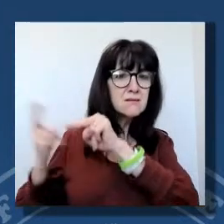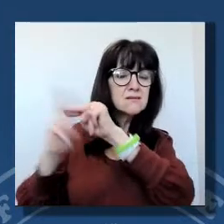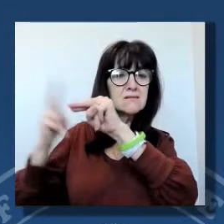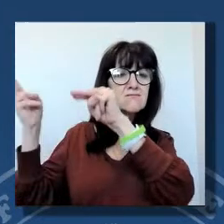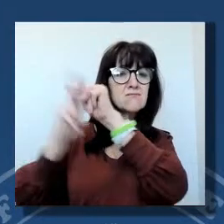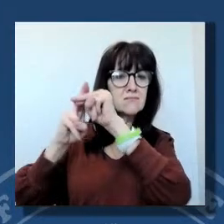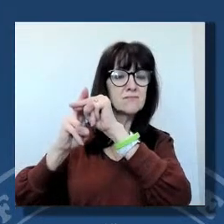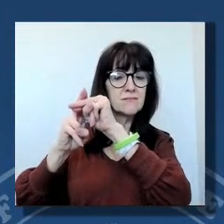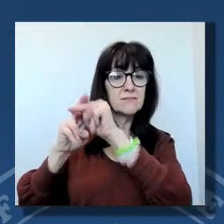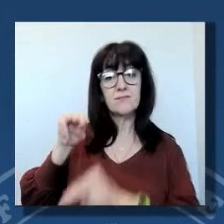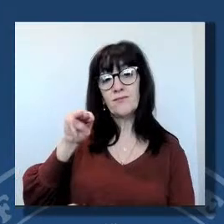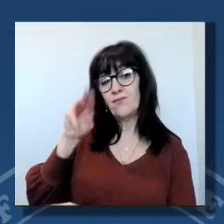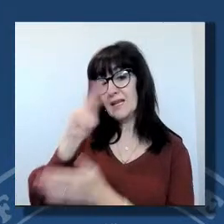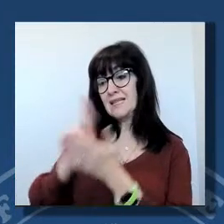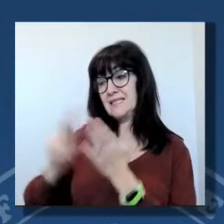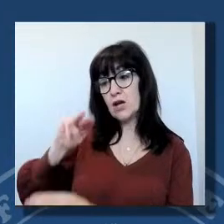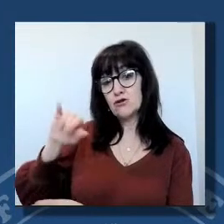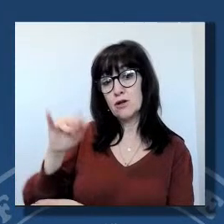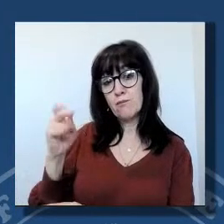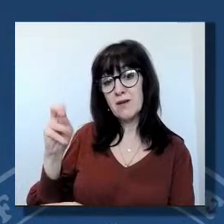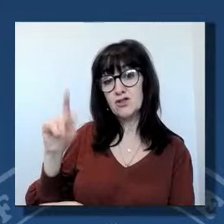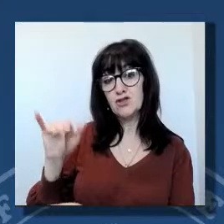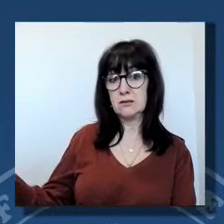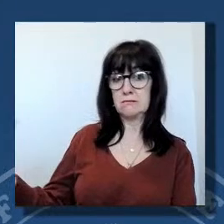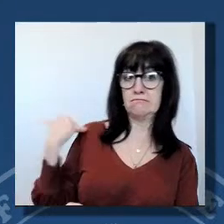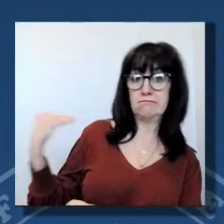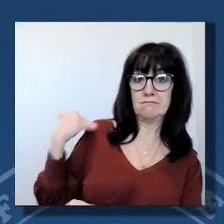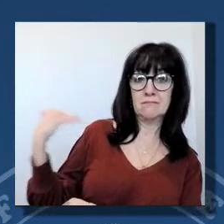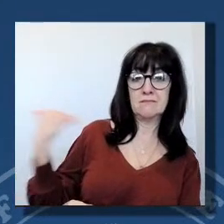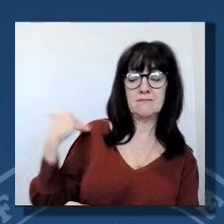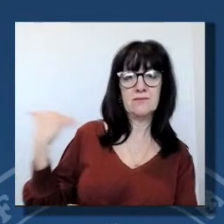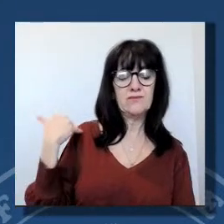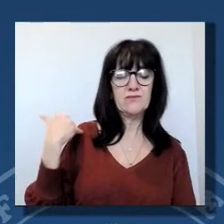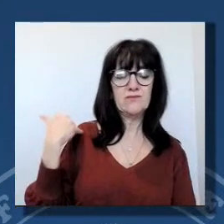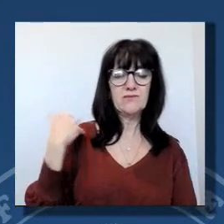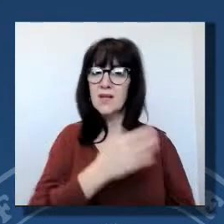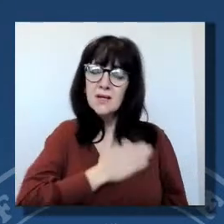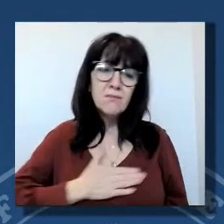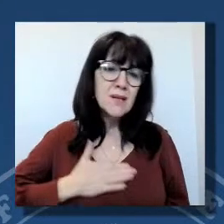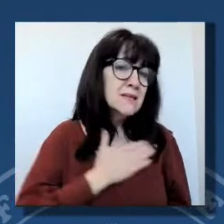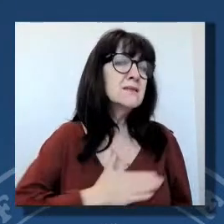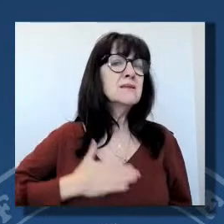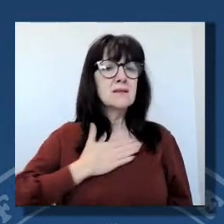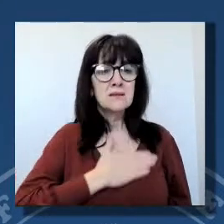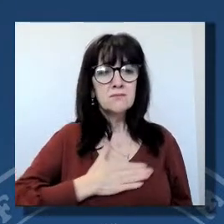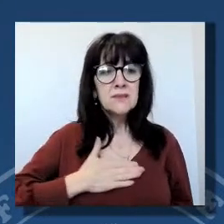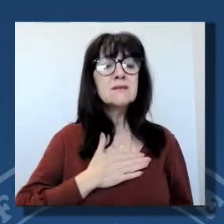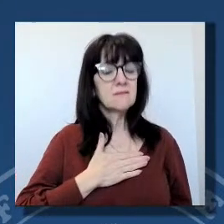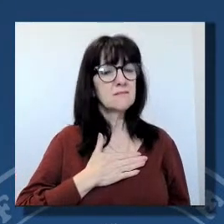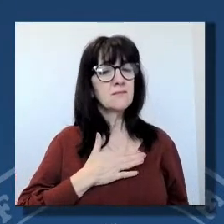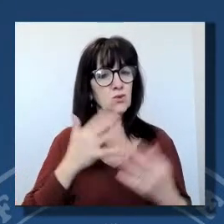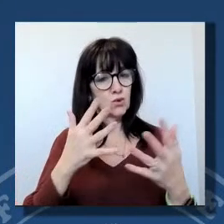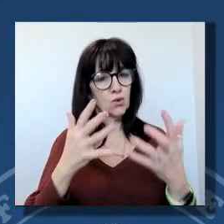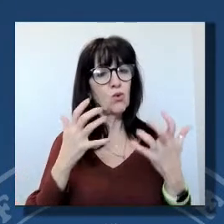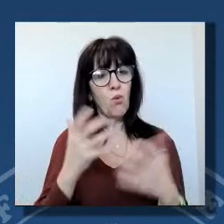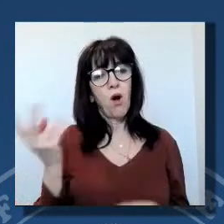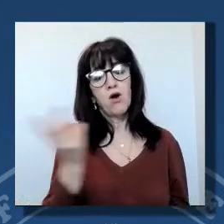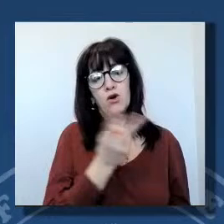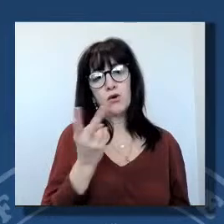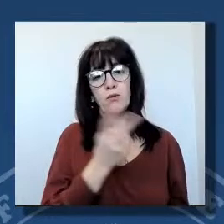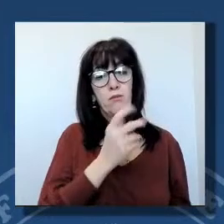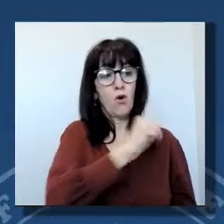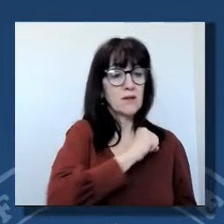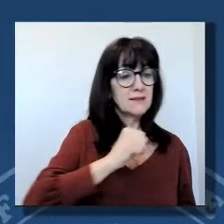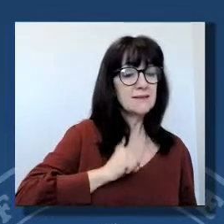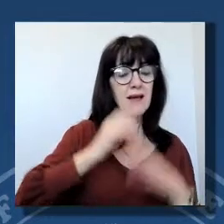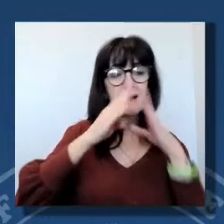for months to come up with a package, working with both sides of the General Assembly, the Senate and the House,